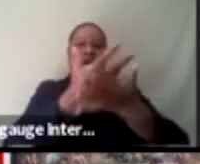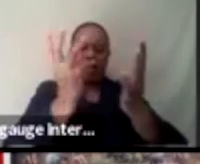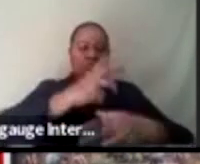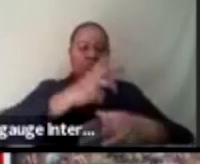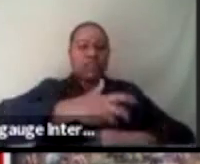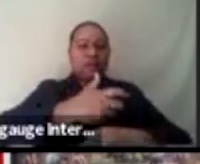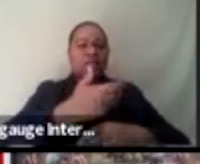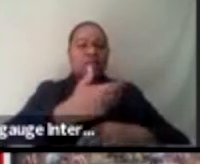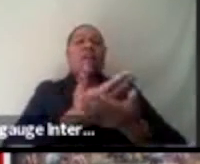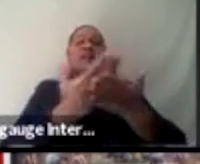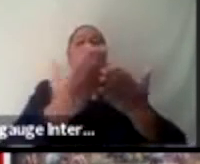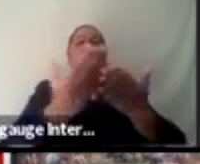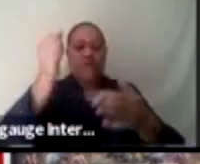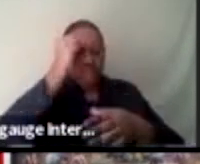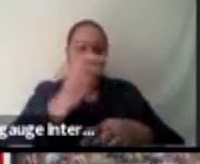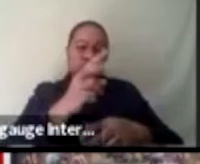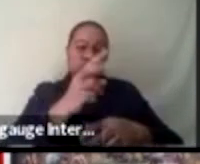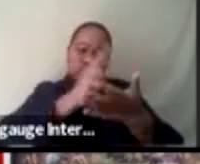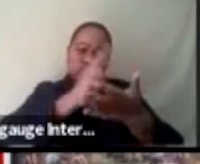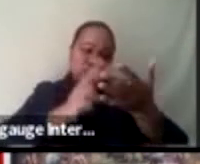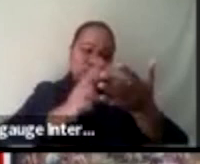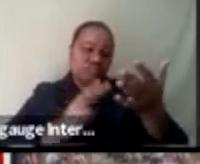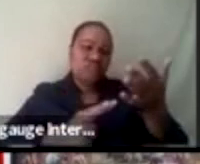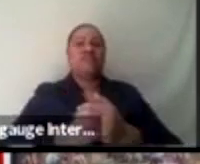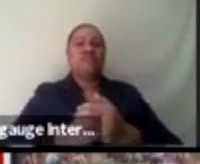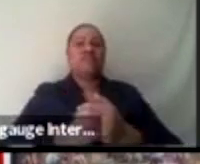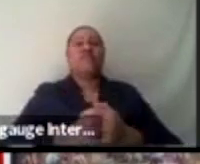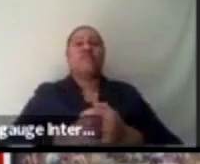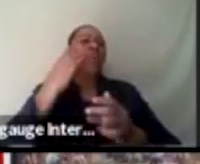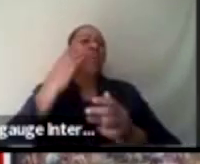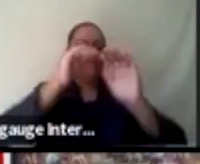changing winds, and adapt to stormy seas.